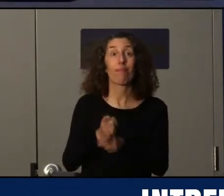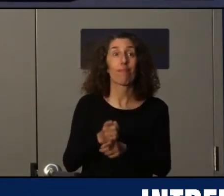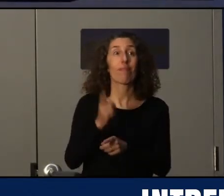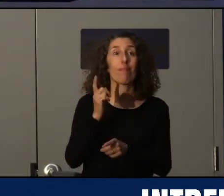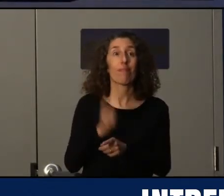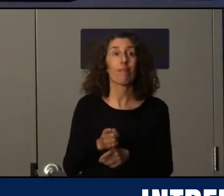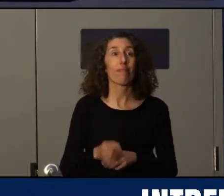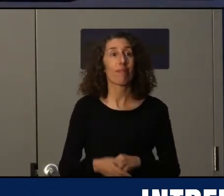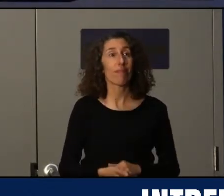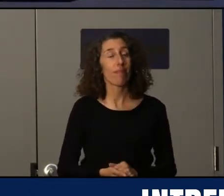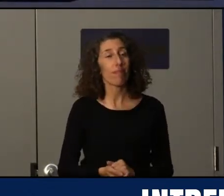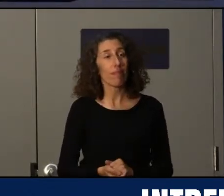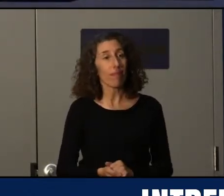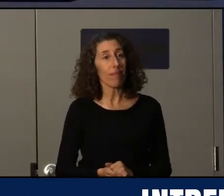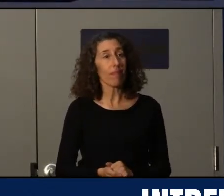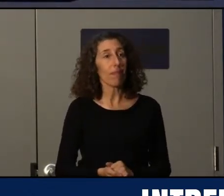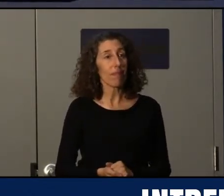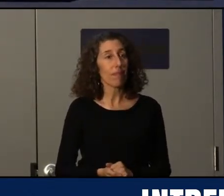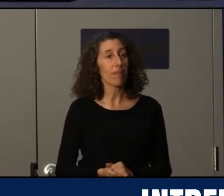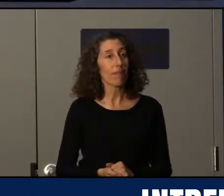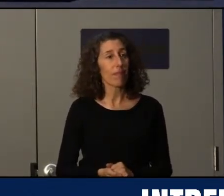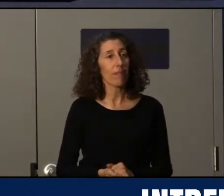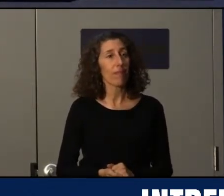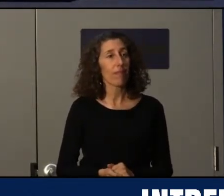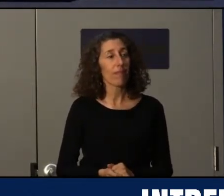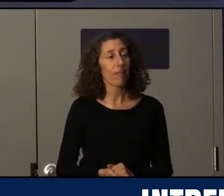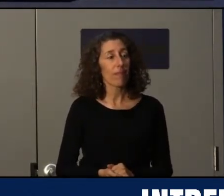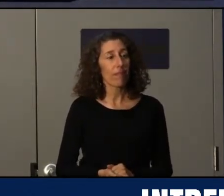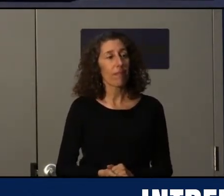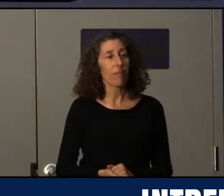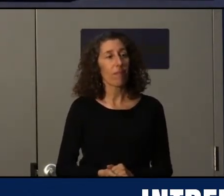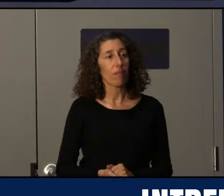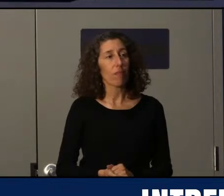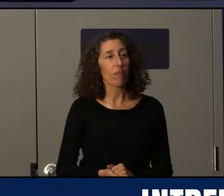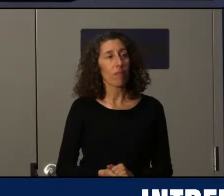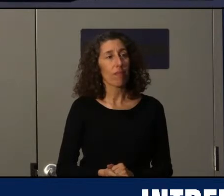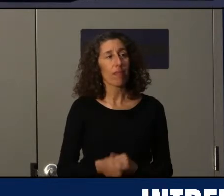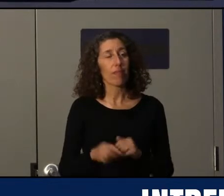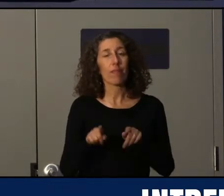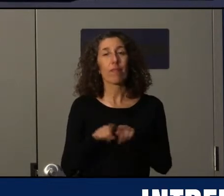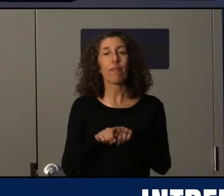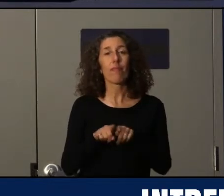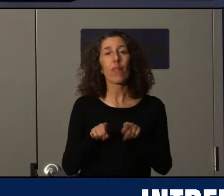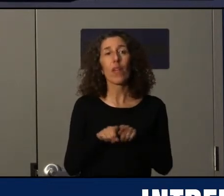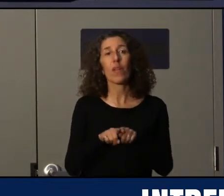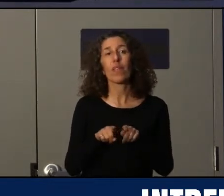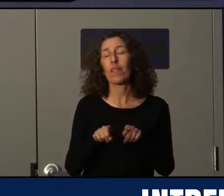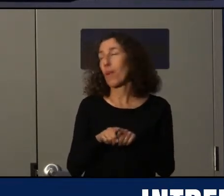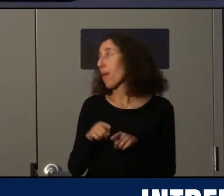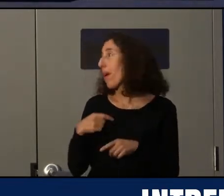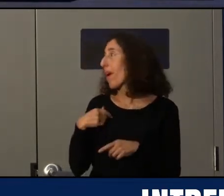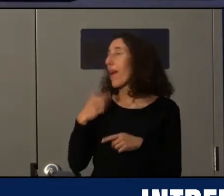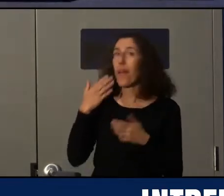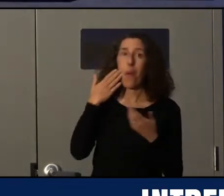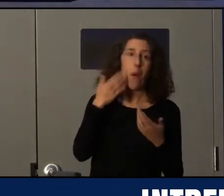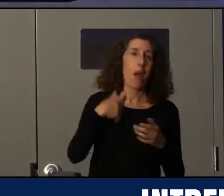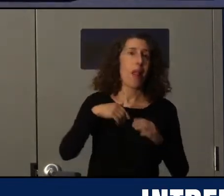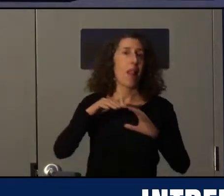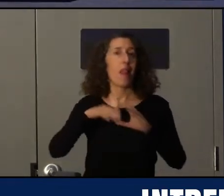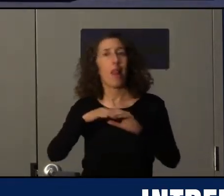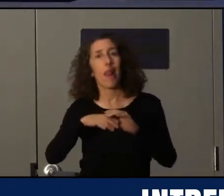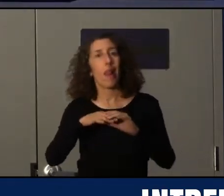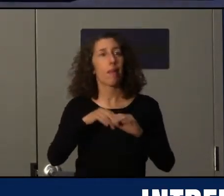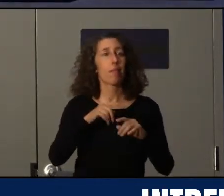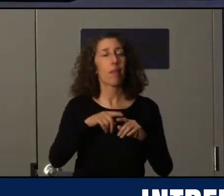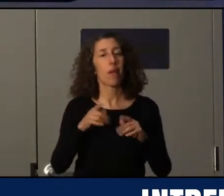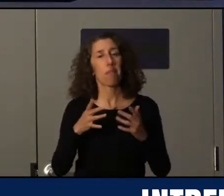Writing. Really, really good. Yeah. And then I just have to comment on, because I could talk all night about it, but I won't. I'm a rambler already. But the comment you made